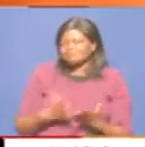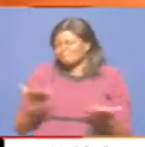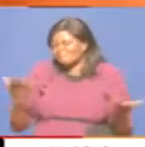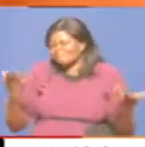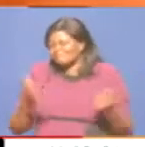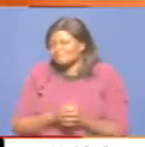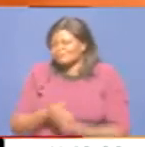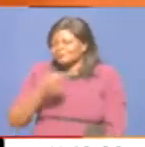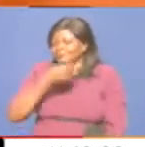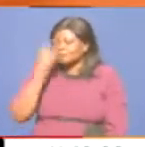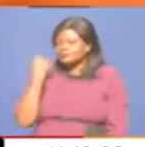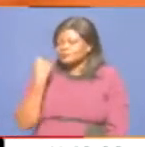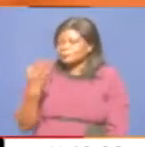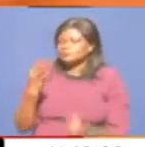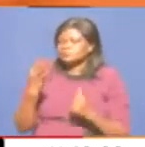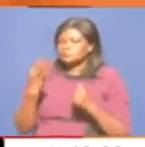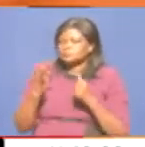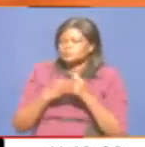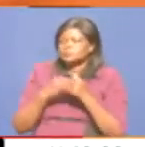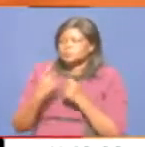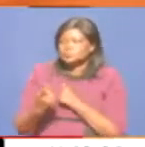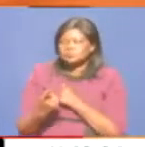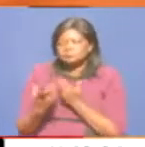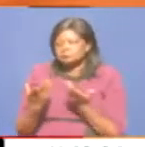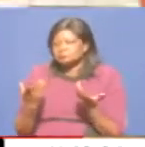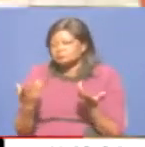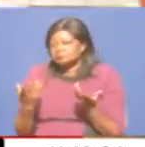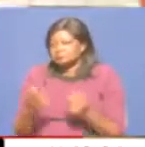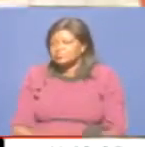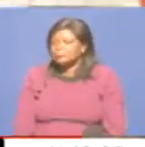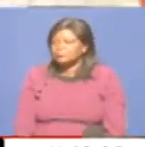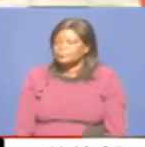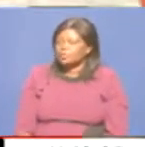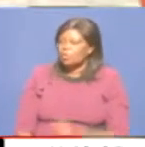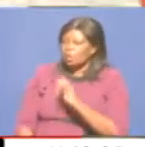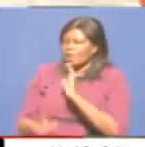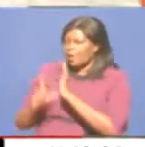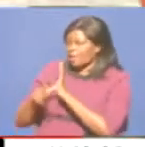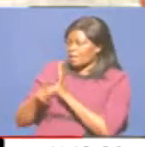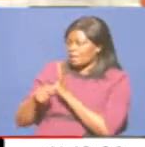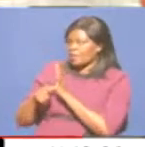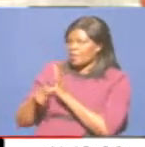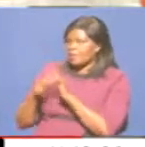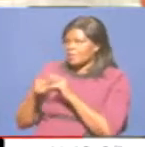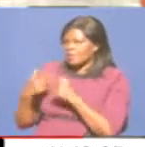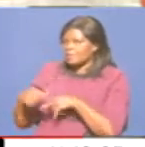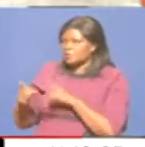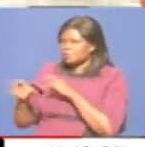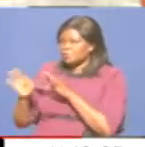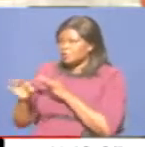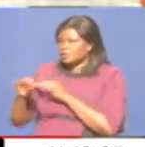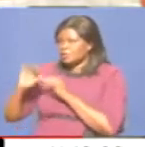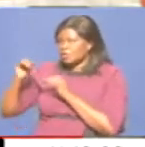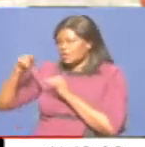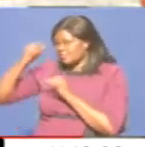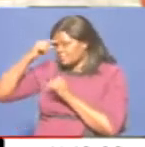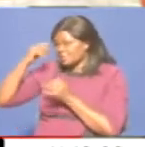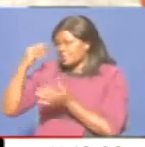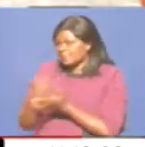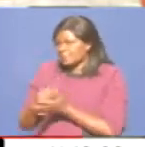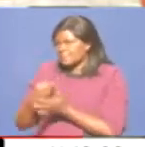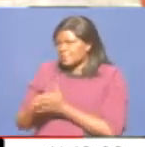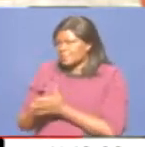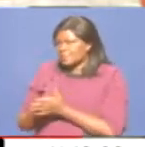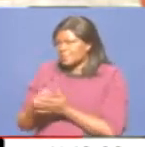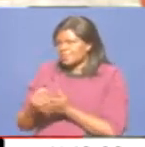for 381. Troy, I'll come to that, but allow me to weigh in on the county government's revenue. Mm-hmm. Unless you don't live